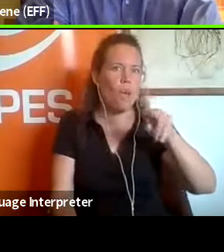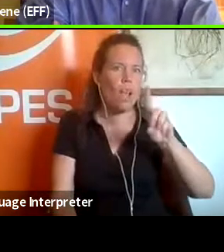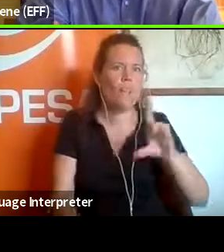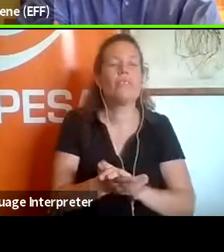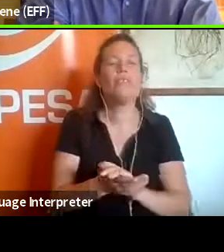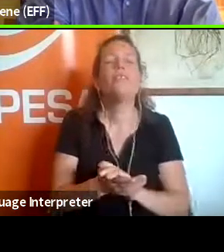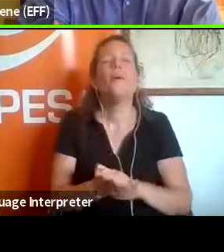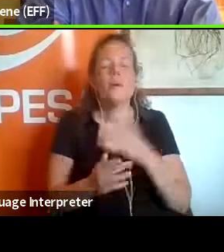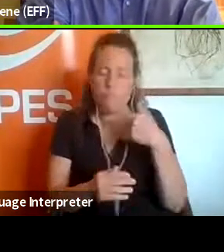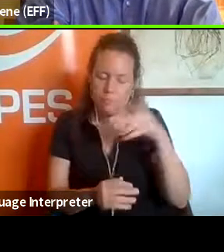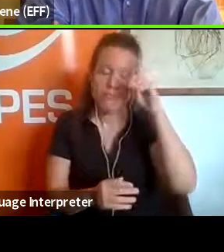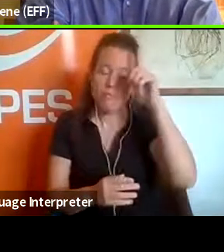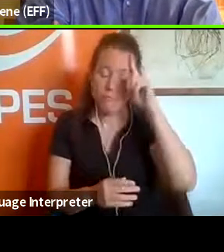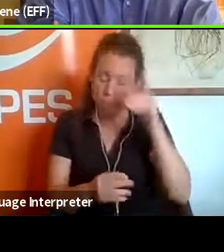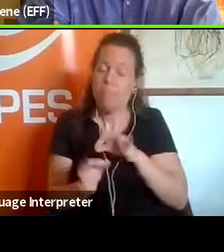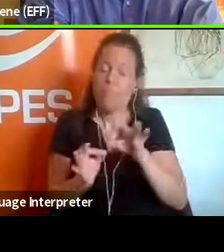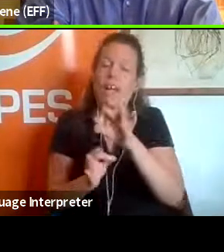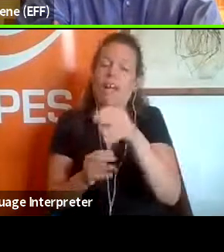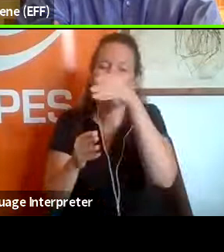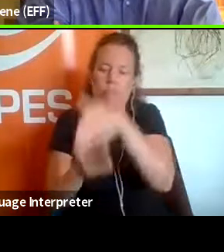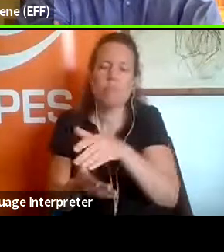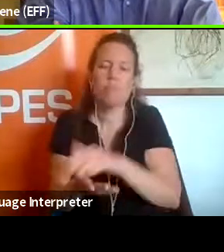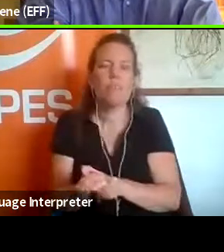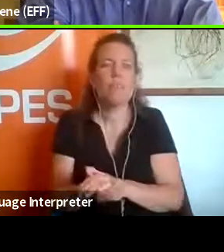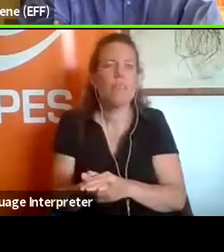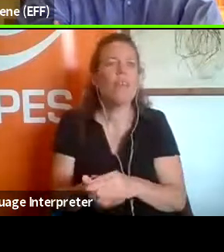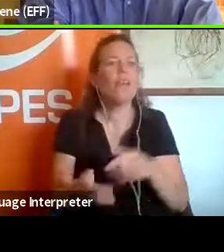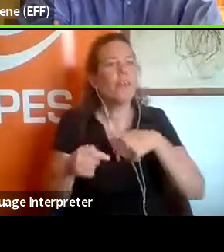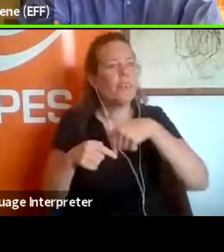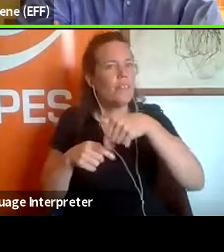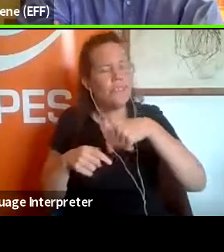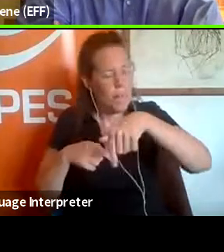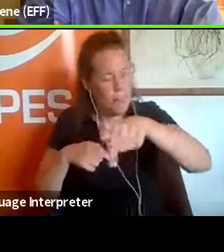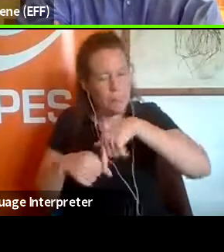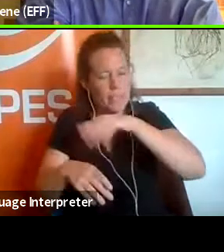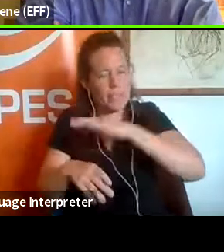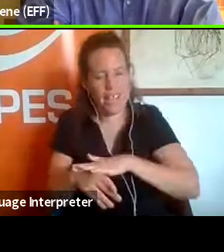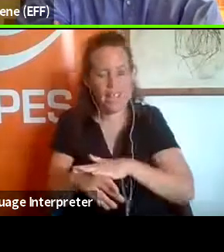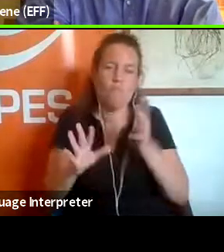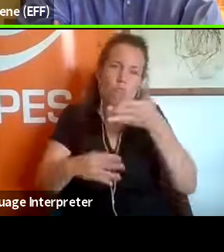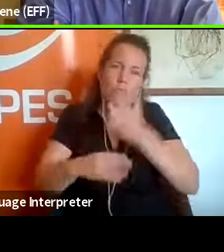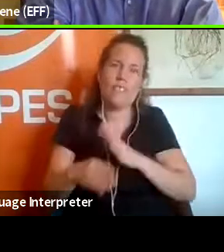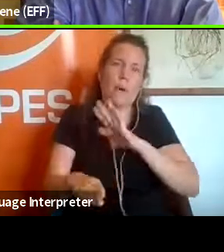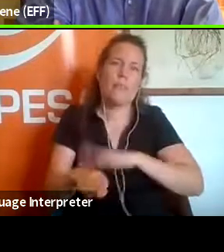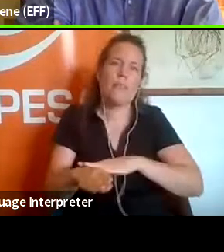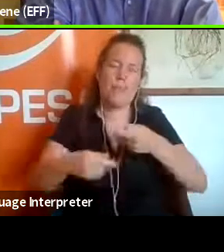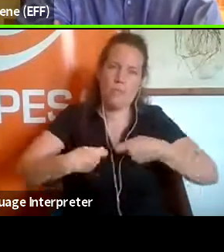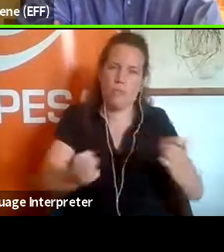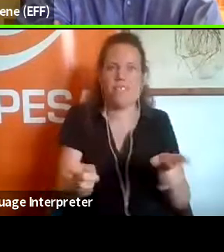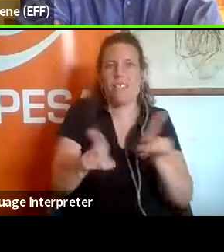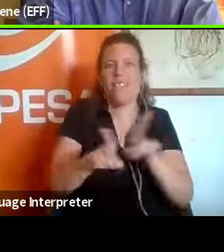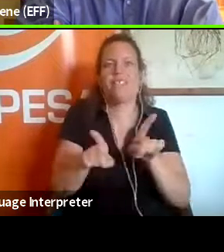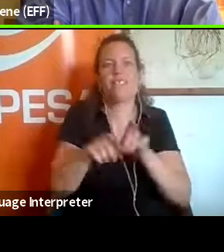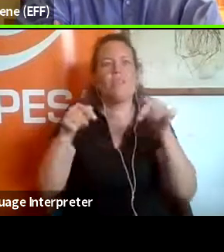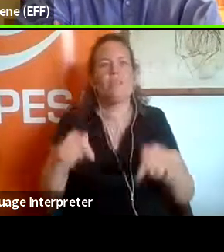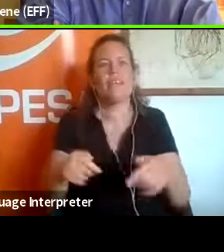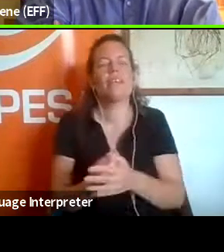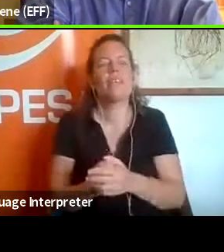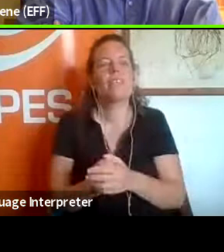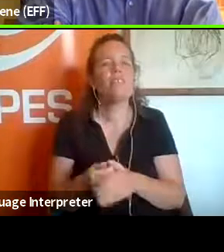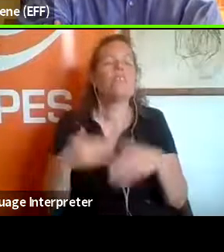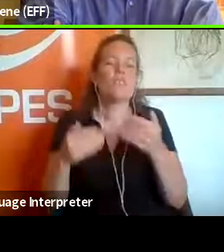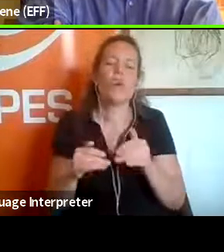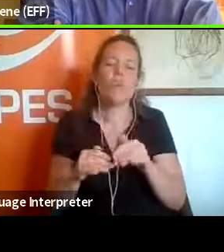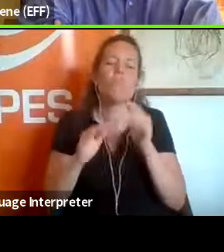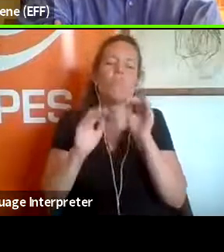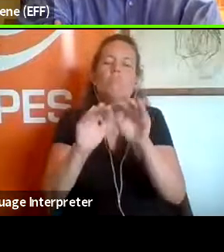in the meantime, we are doing regional presentations like this one, so we can give people an update on